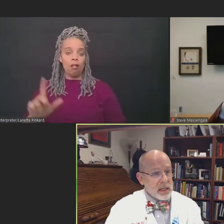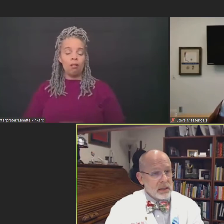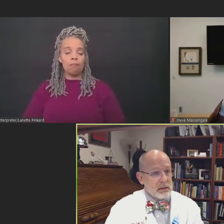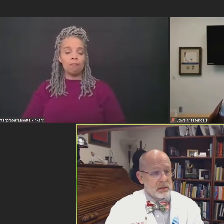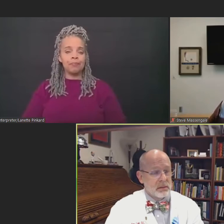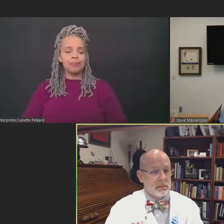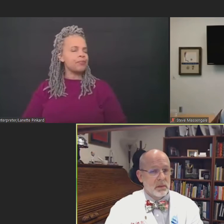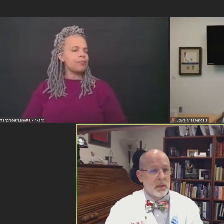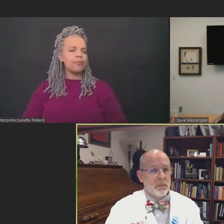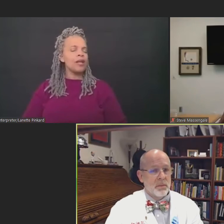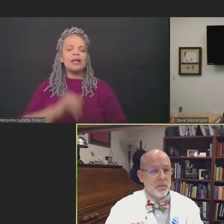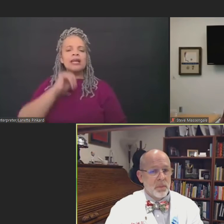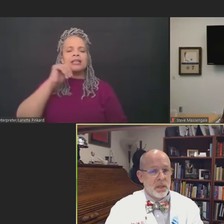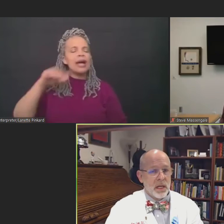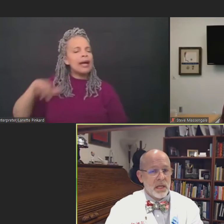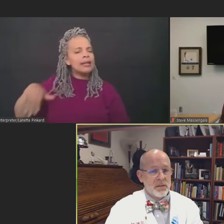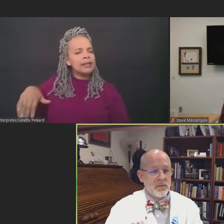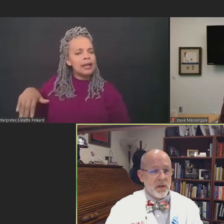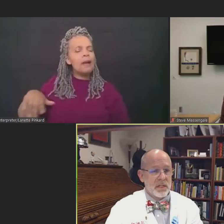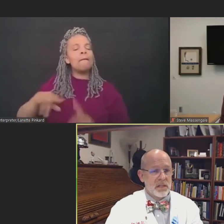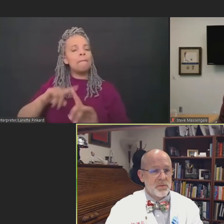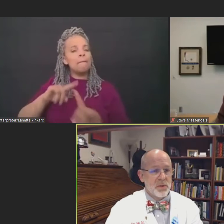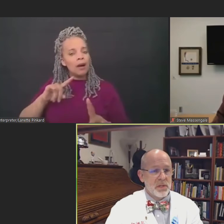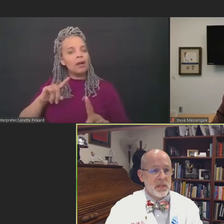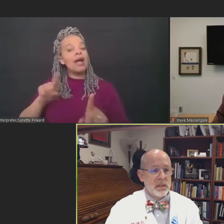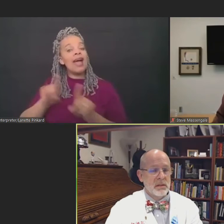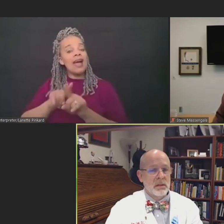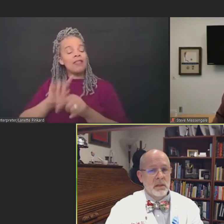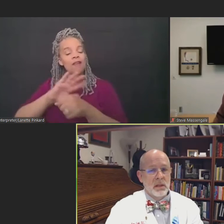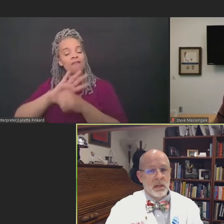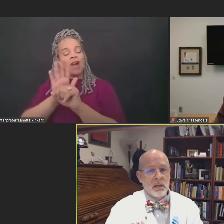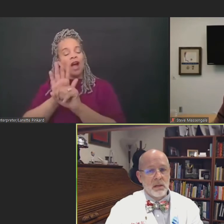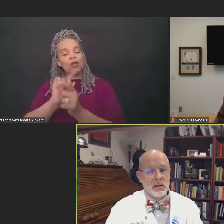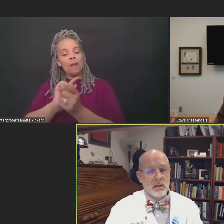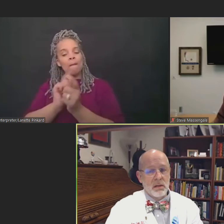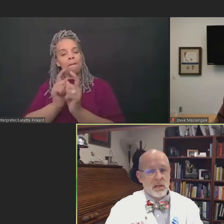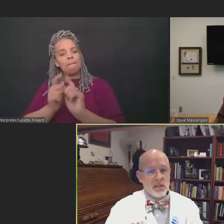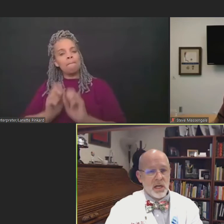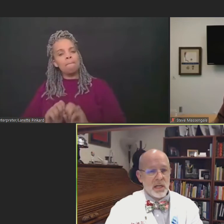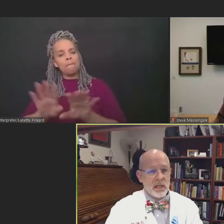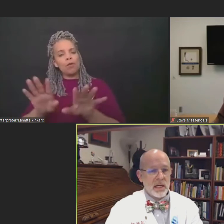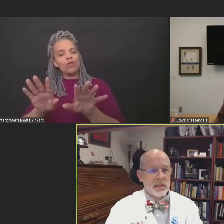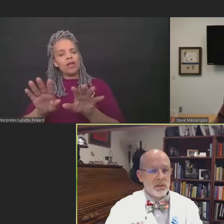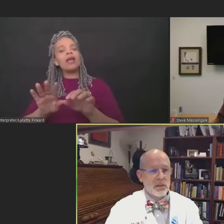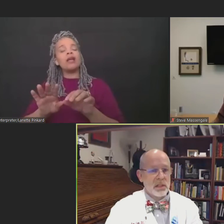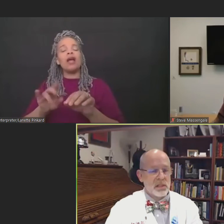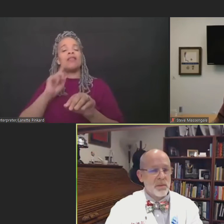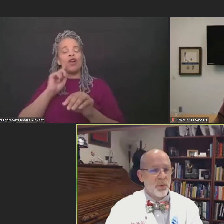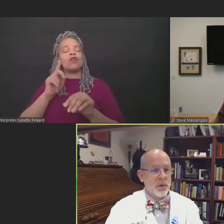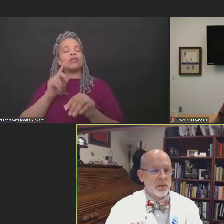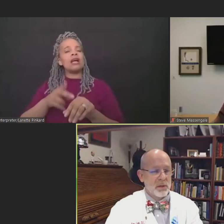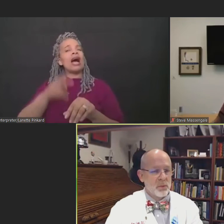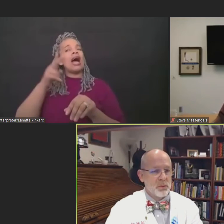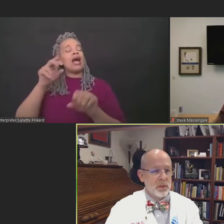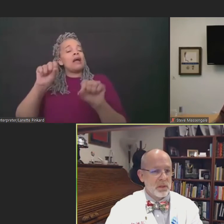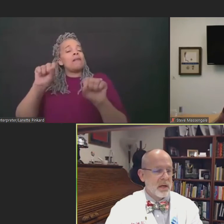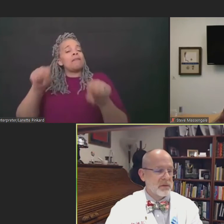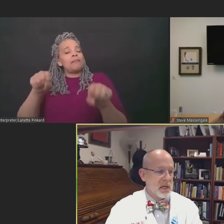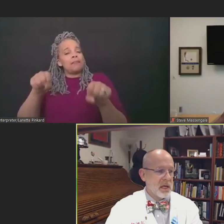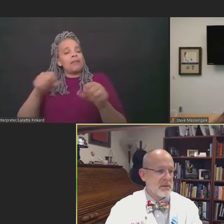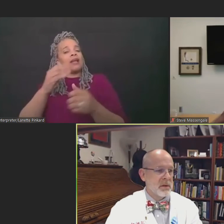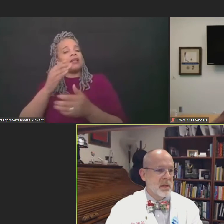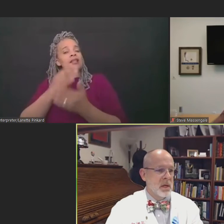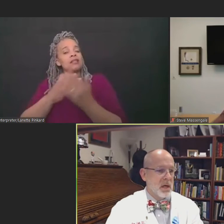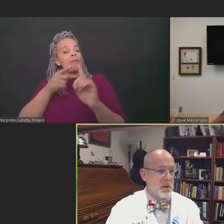not yet, but as viruses mutate, there's a high likelihood at some point that we will have